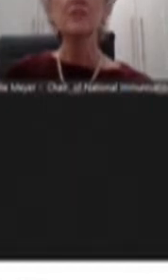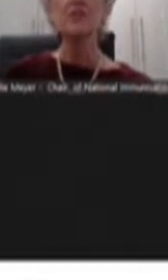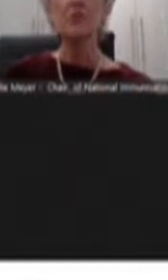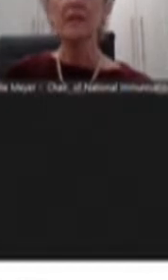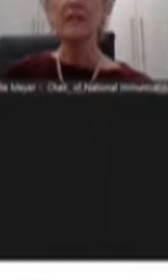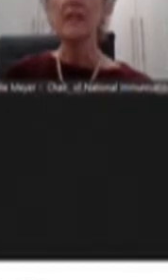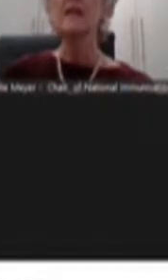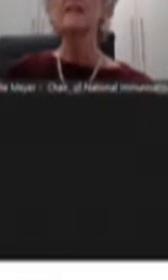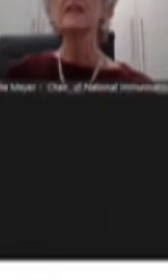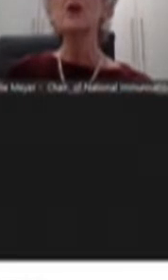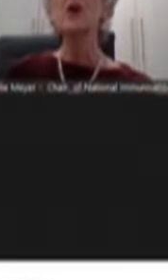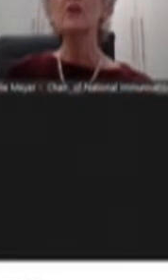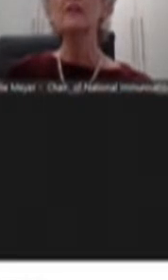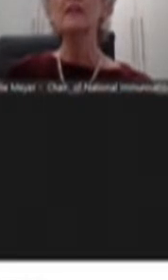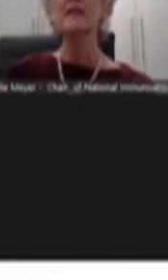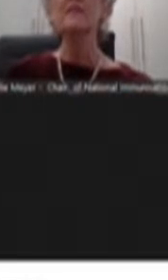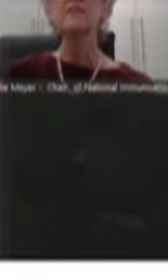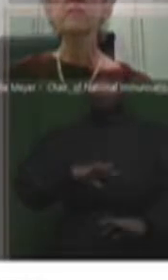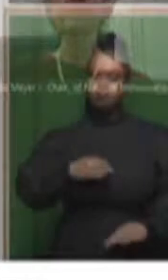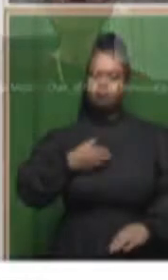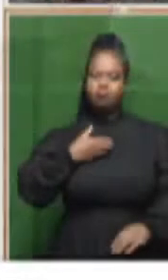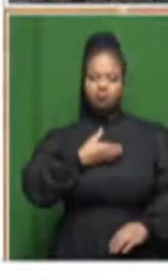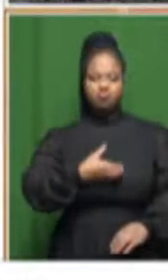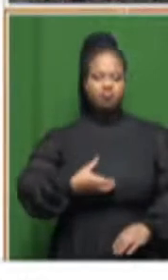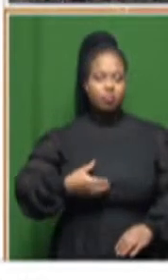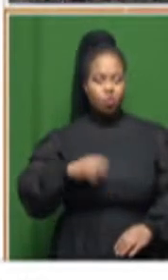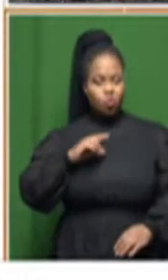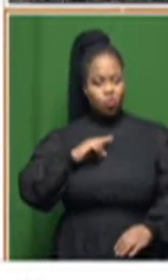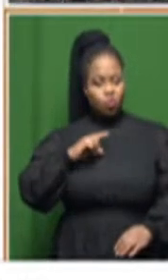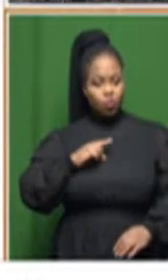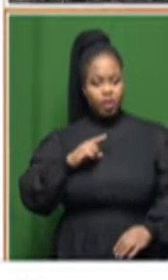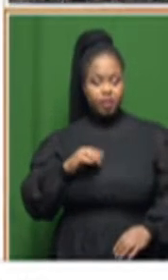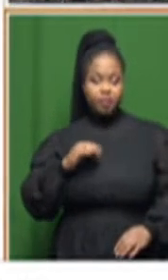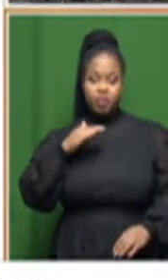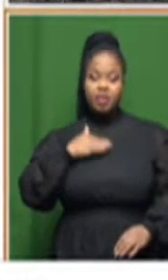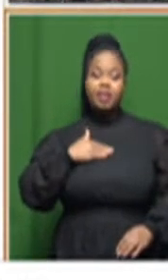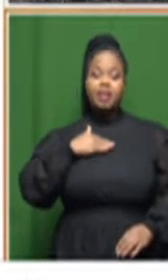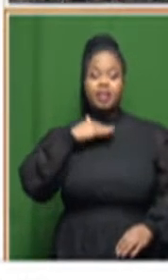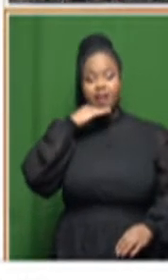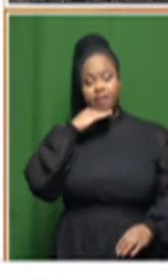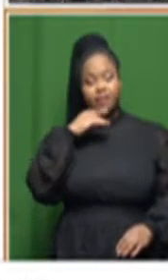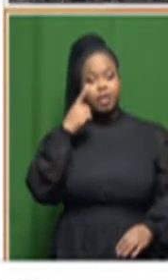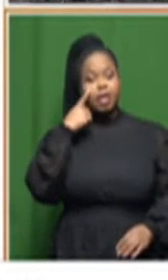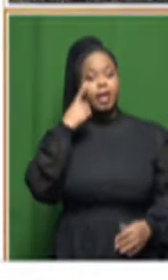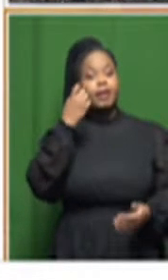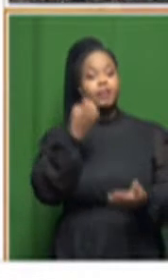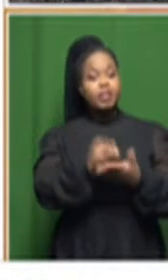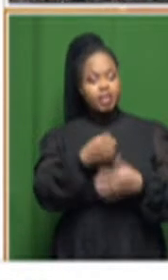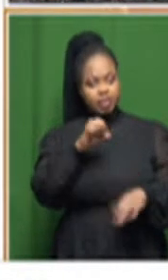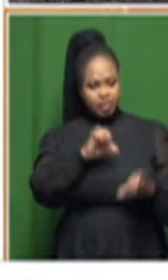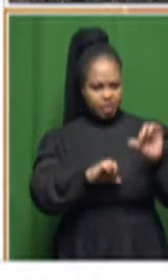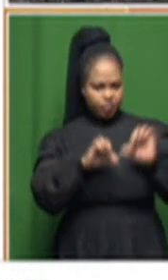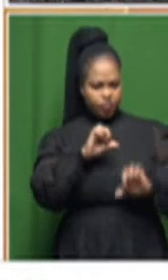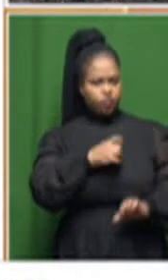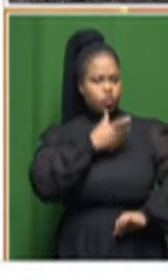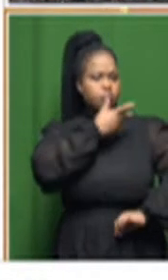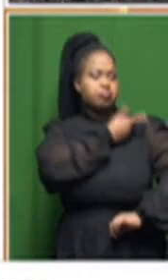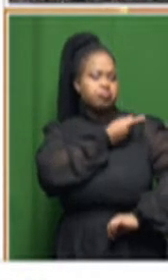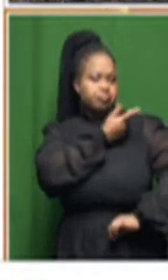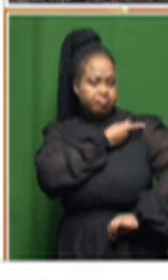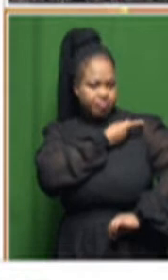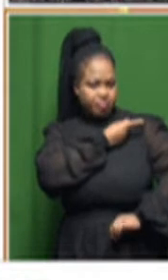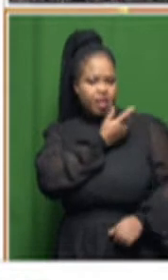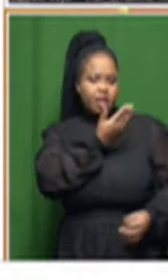rest assured that only if there is sufficient scientific evidence of vaccine safety and